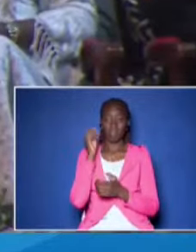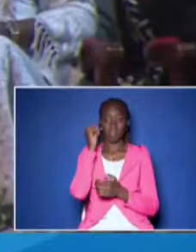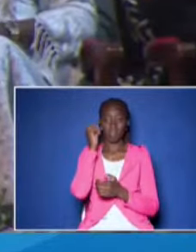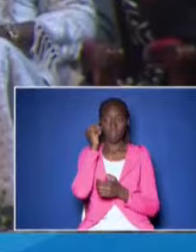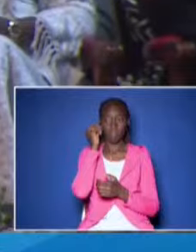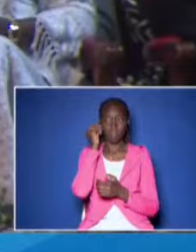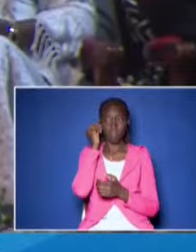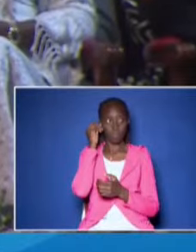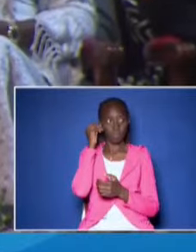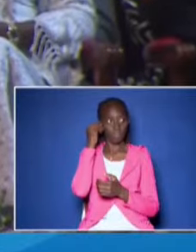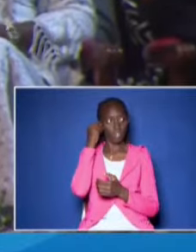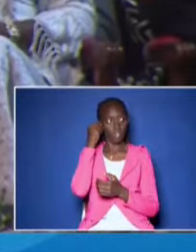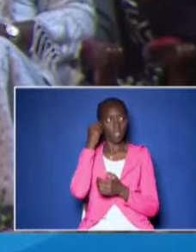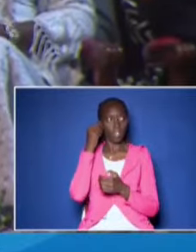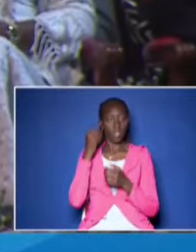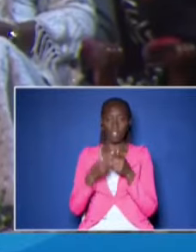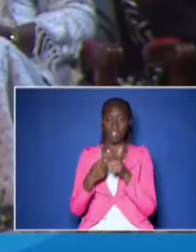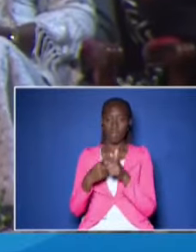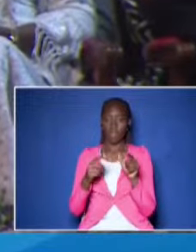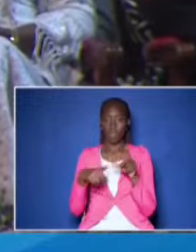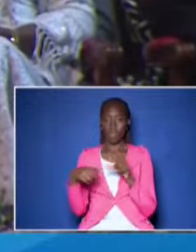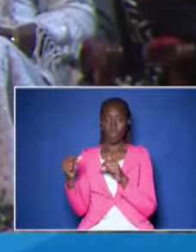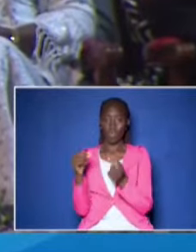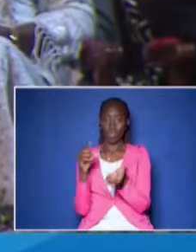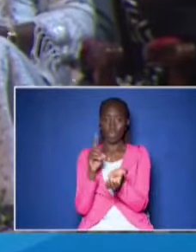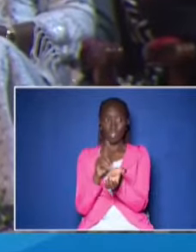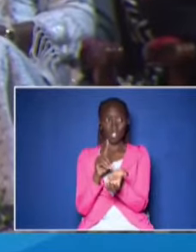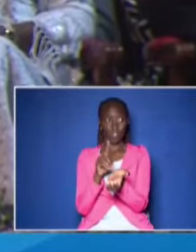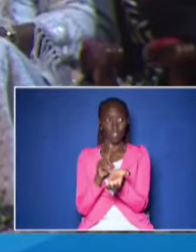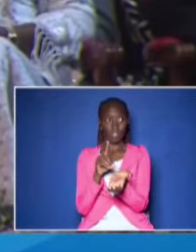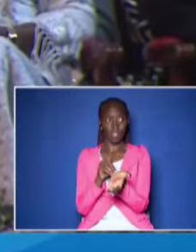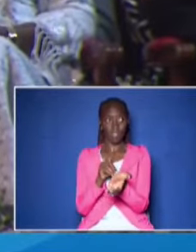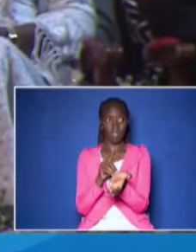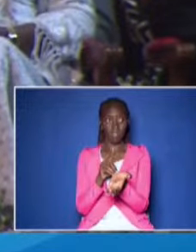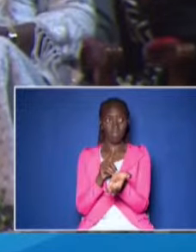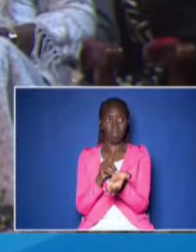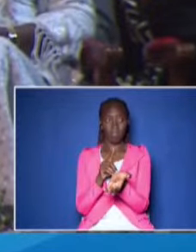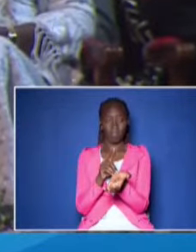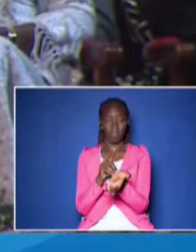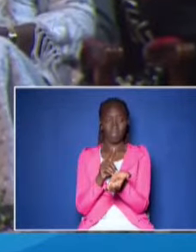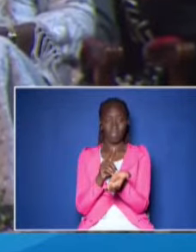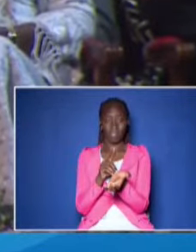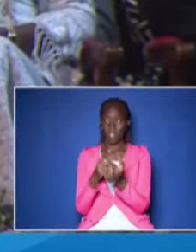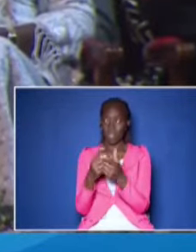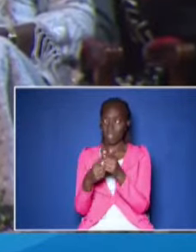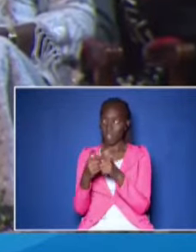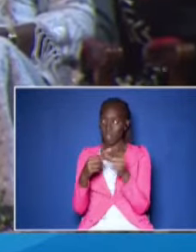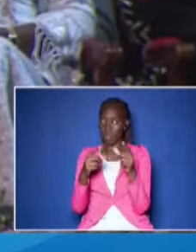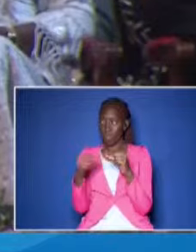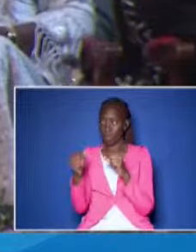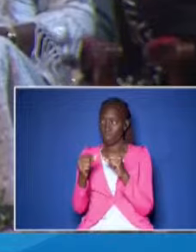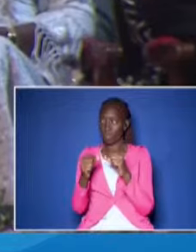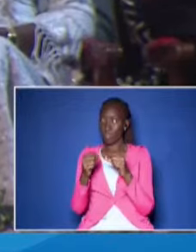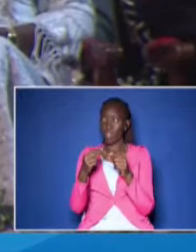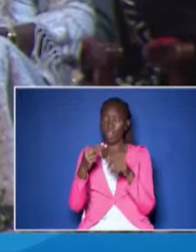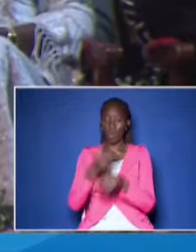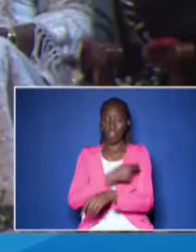speaker I went to the doctor they rushed me to the